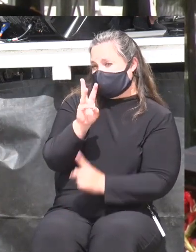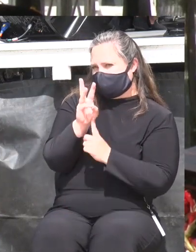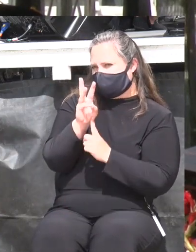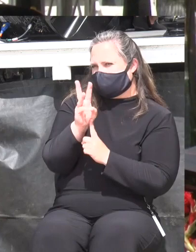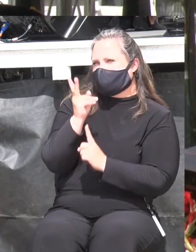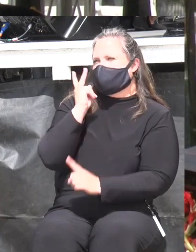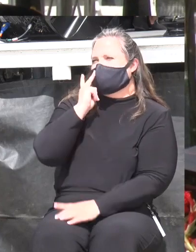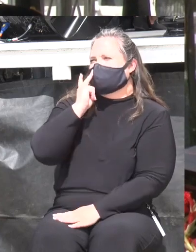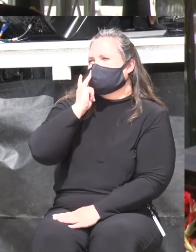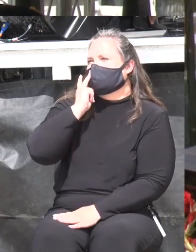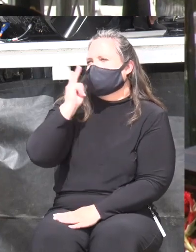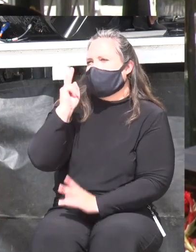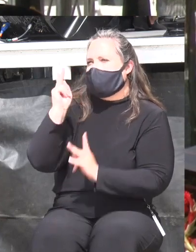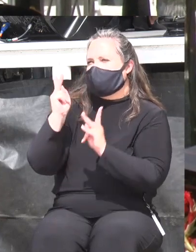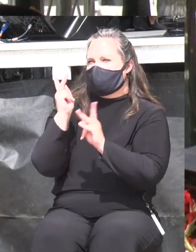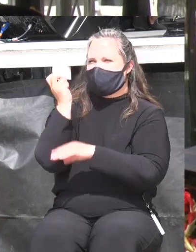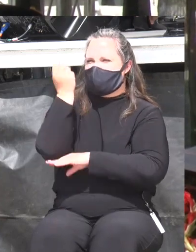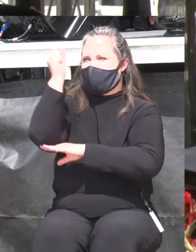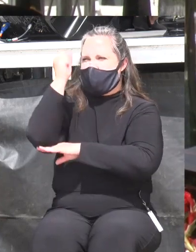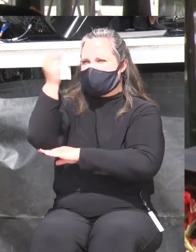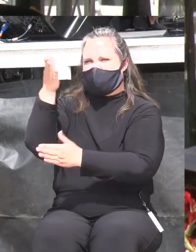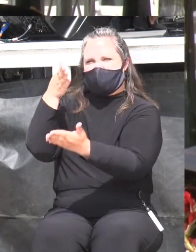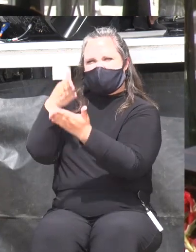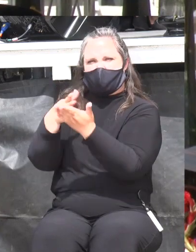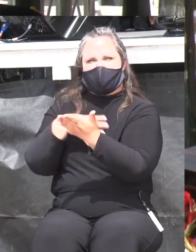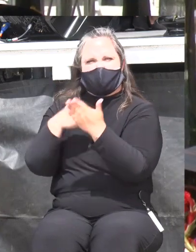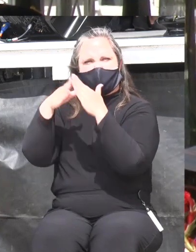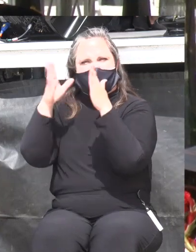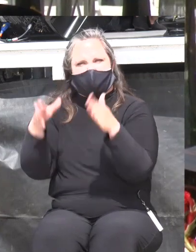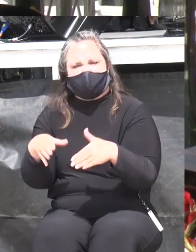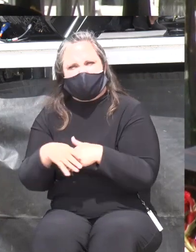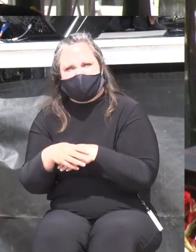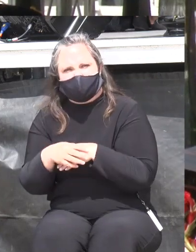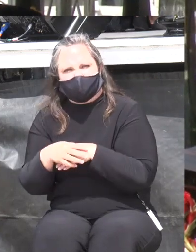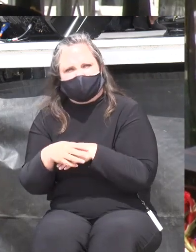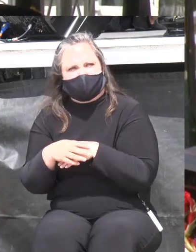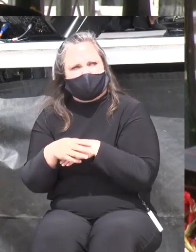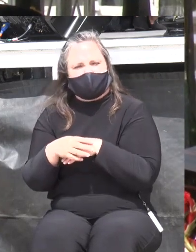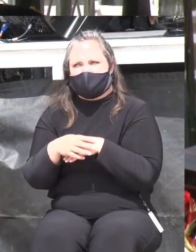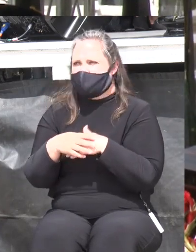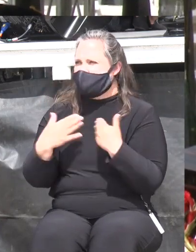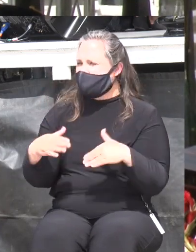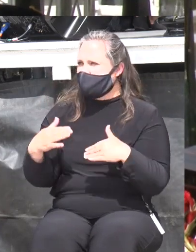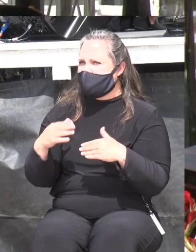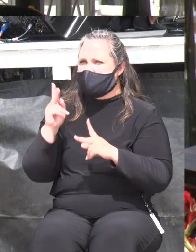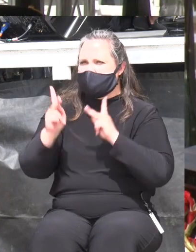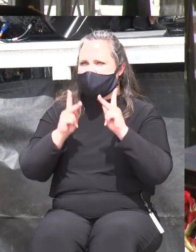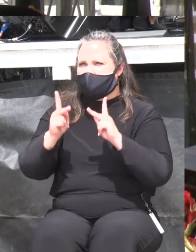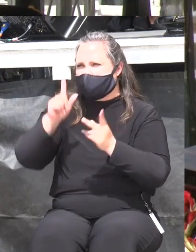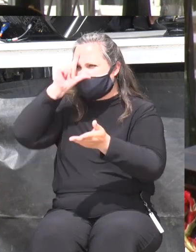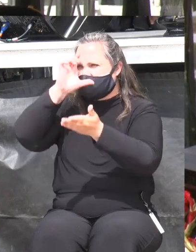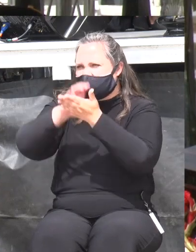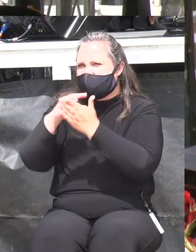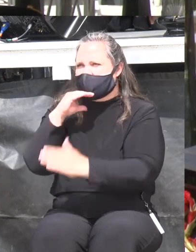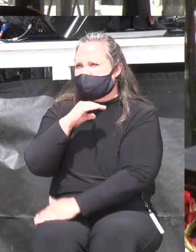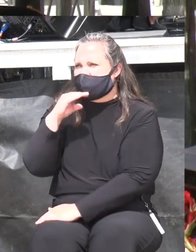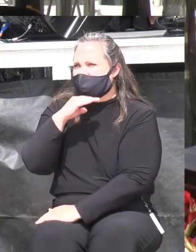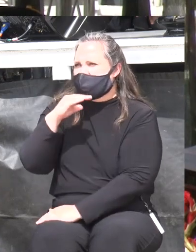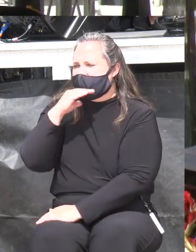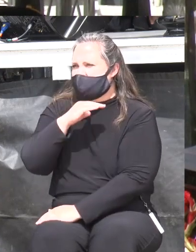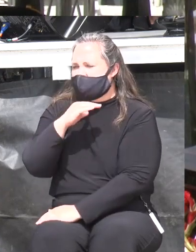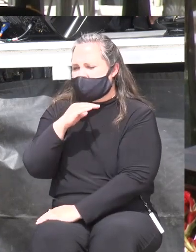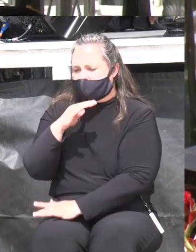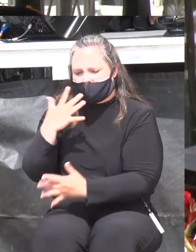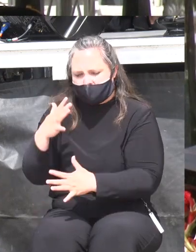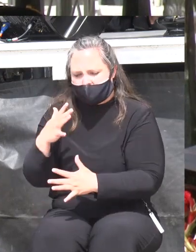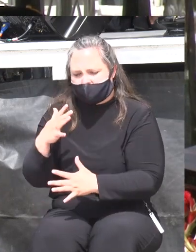built on a lie, while the families of then 400,000 lives were still trying to deal with the